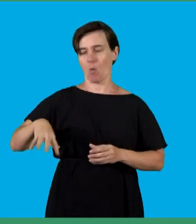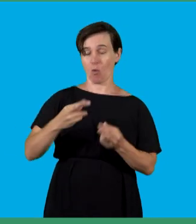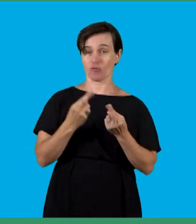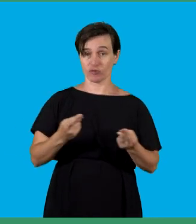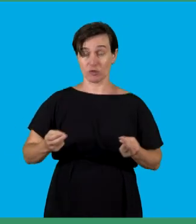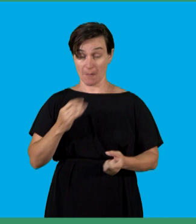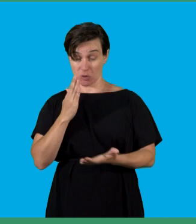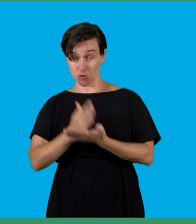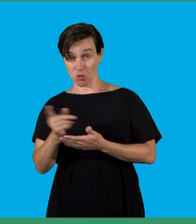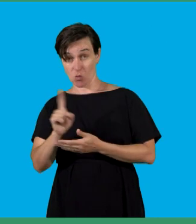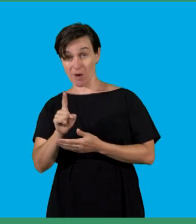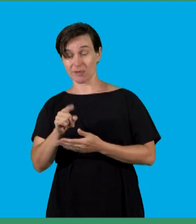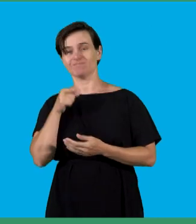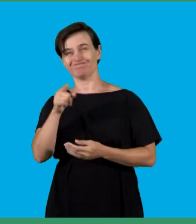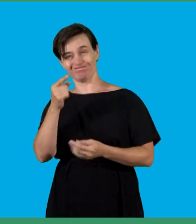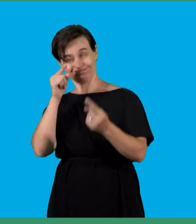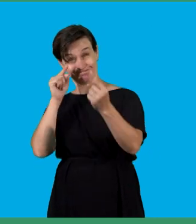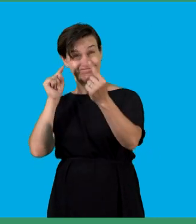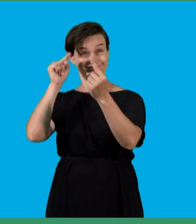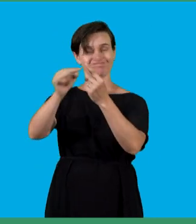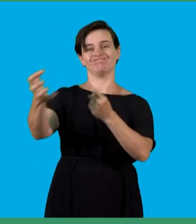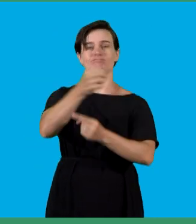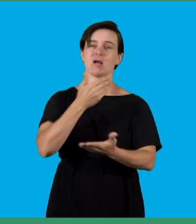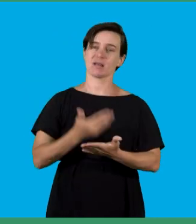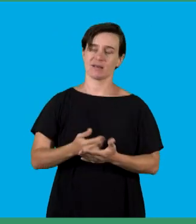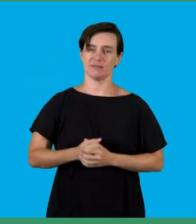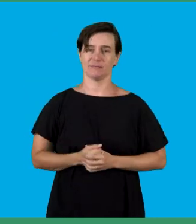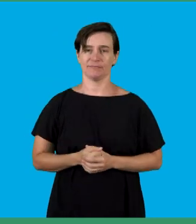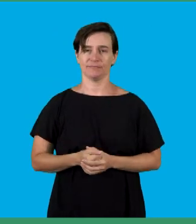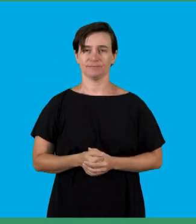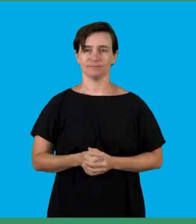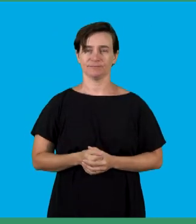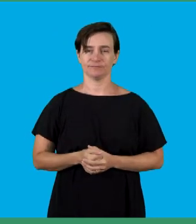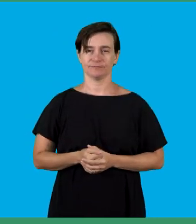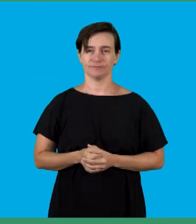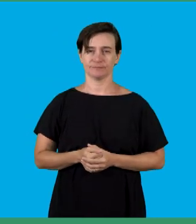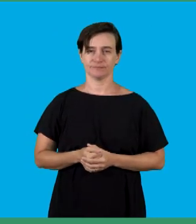they have in order to make sure that they contribute towards a common goal, which is to start a business.